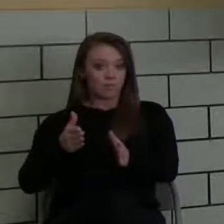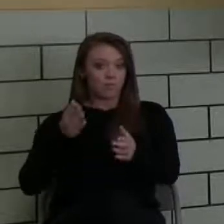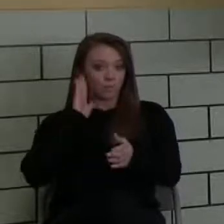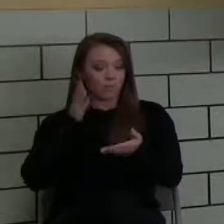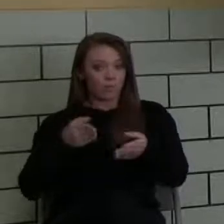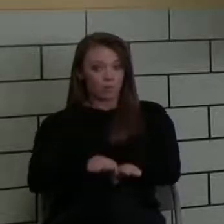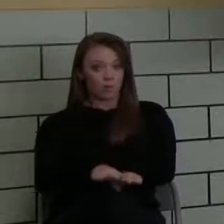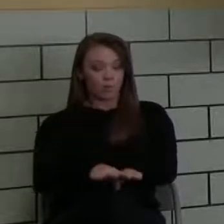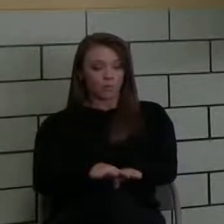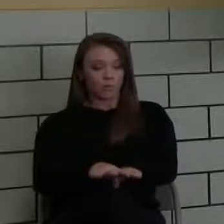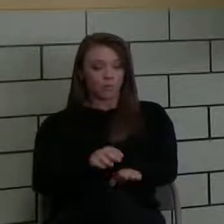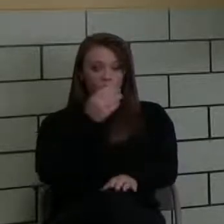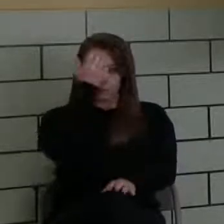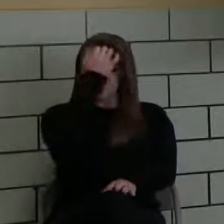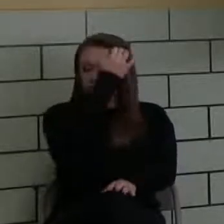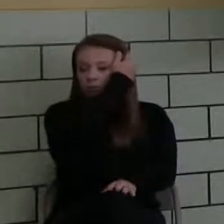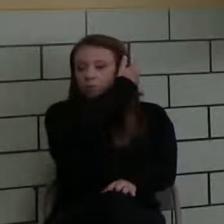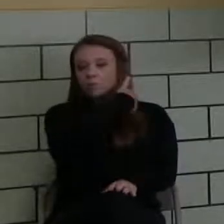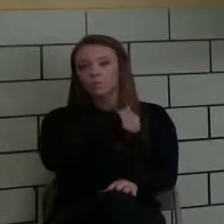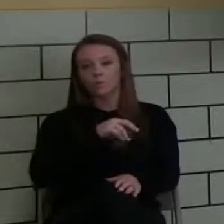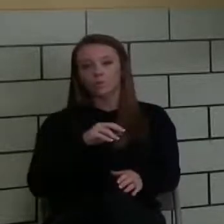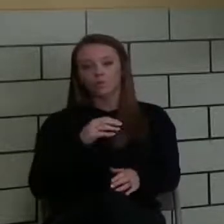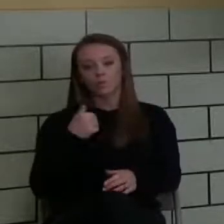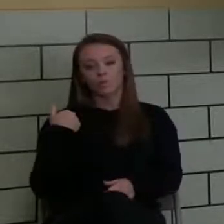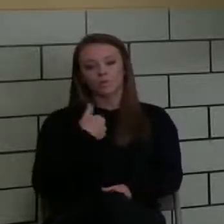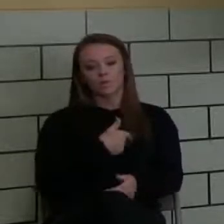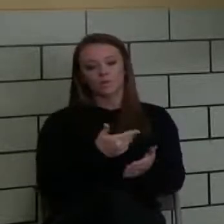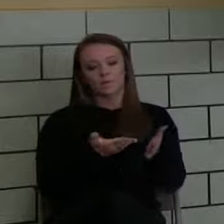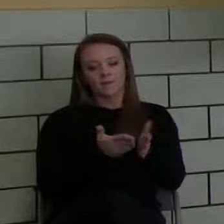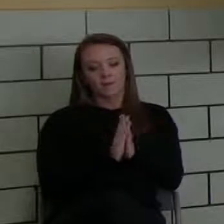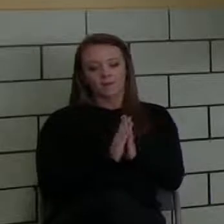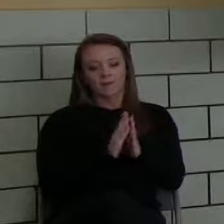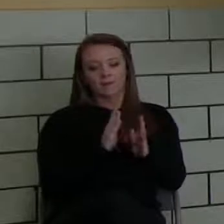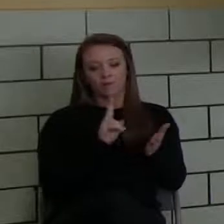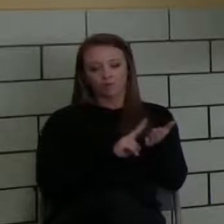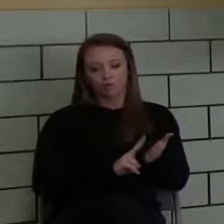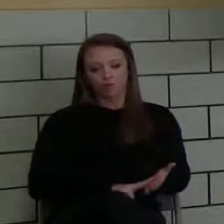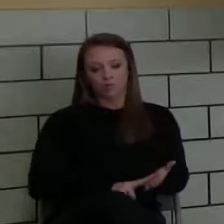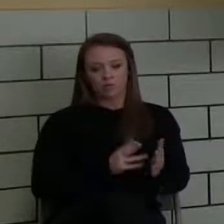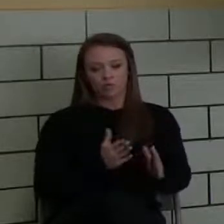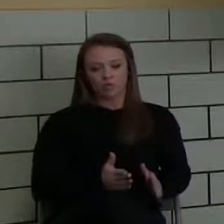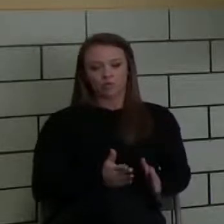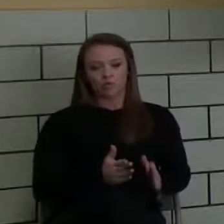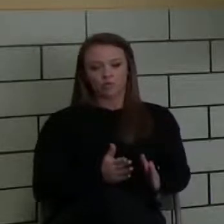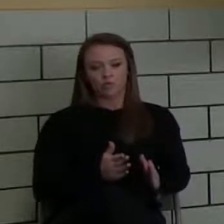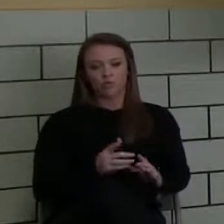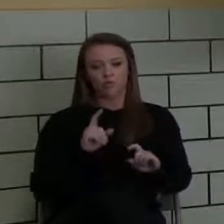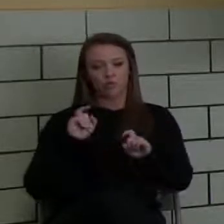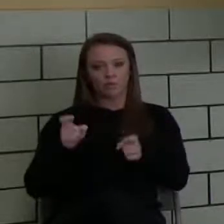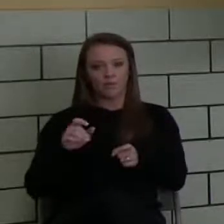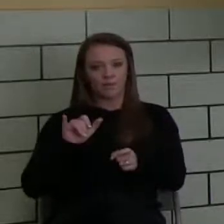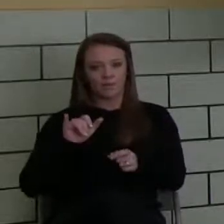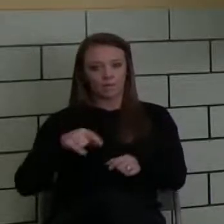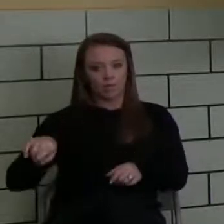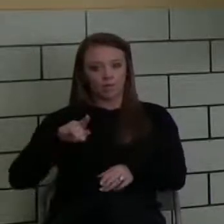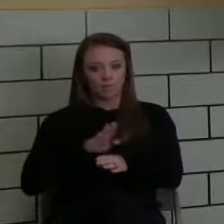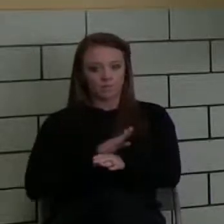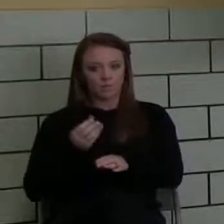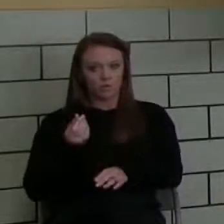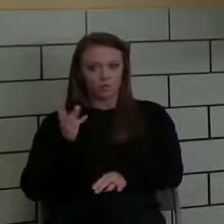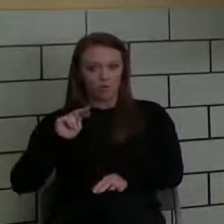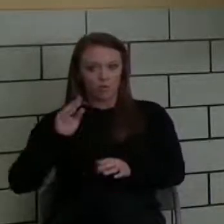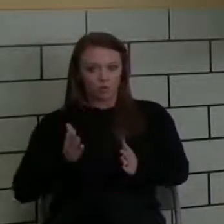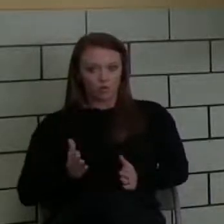shutdowns, what we've asked the contractor is to give Josh and the city a 2-week notice. And